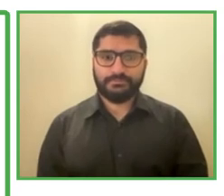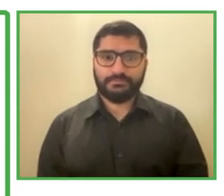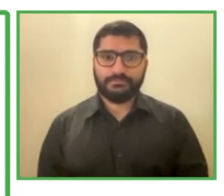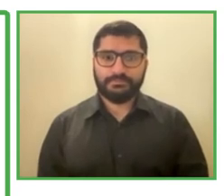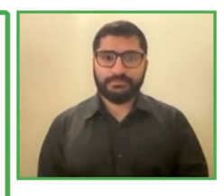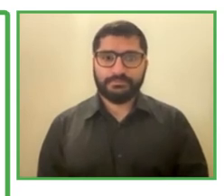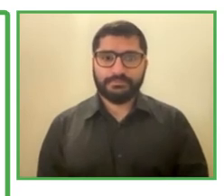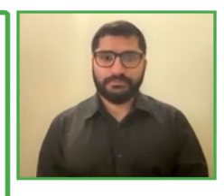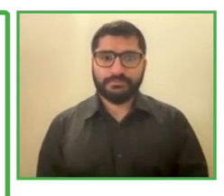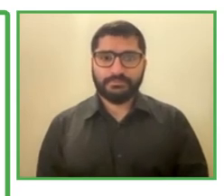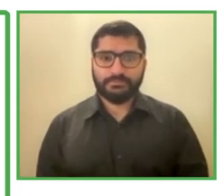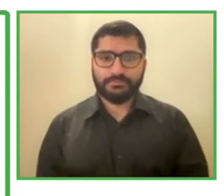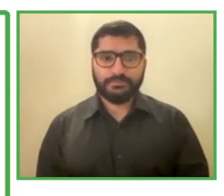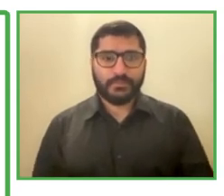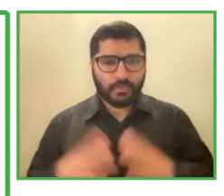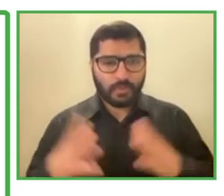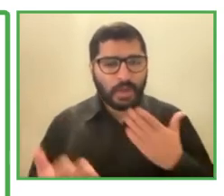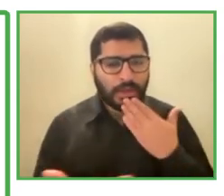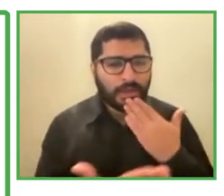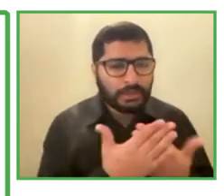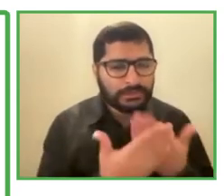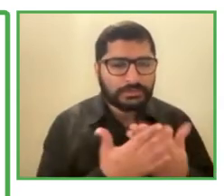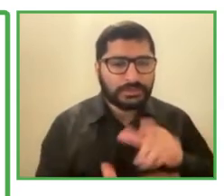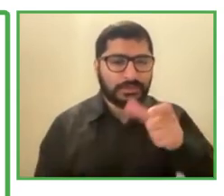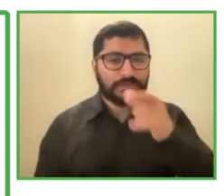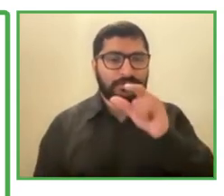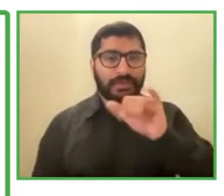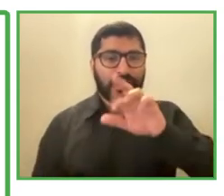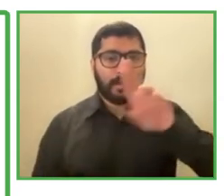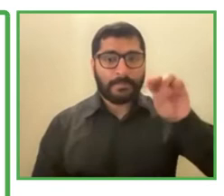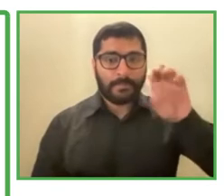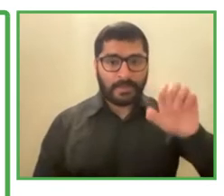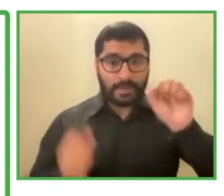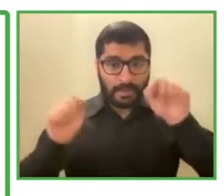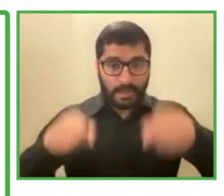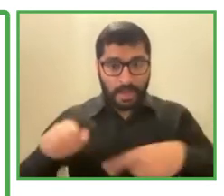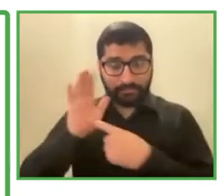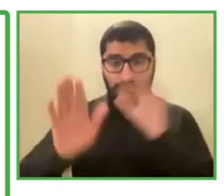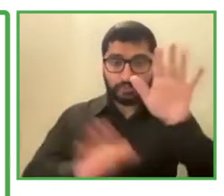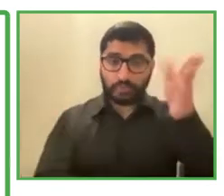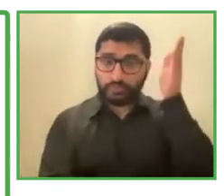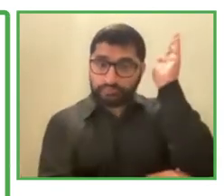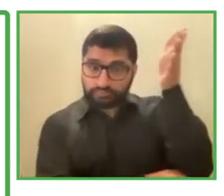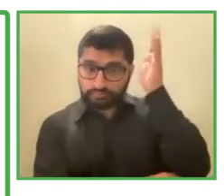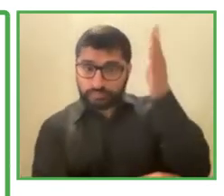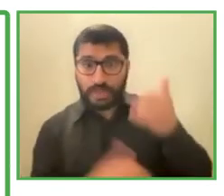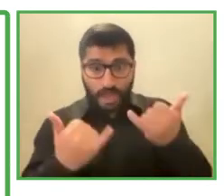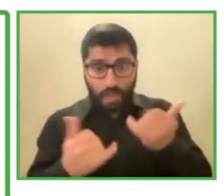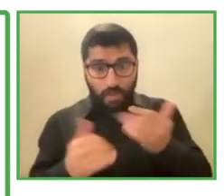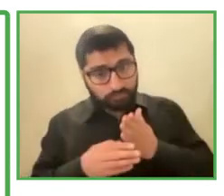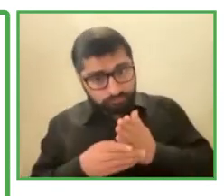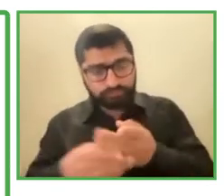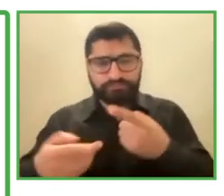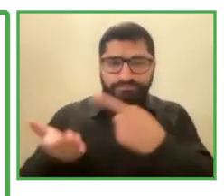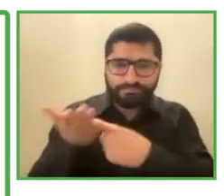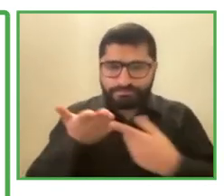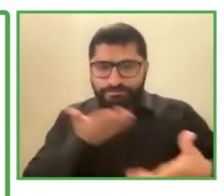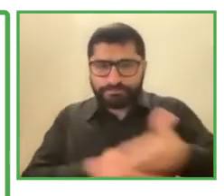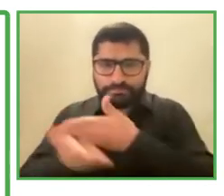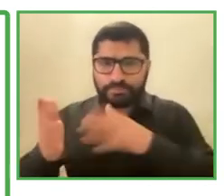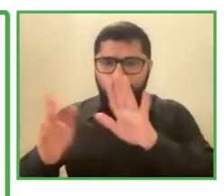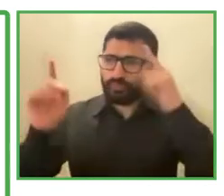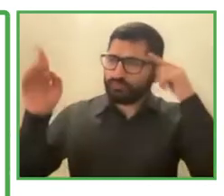Thank you so much, Guilherme, for your words and your presentation. To continue with our conversation about the challenges and learnings in the implementation